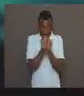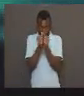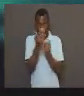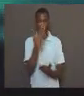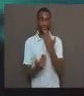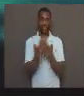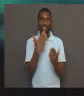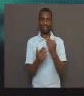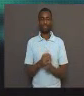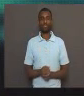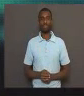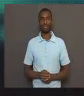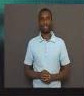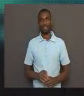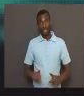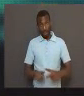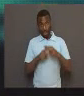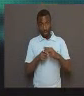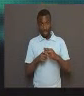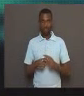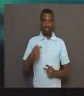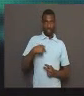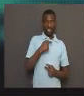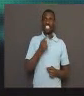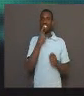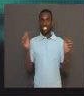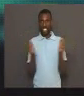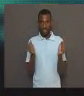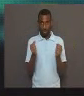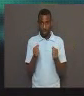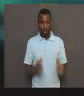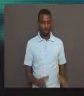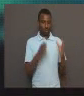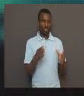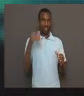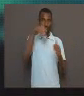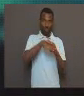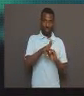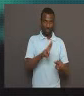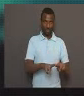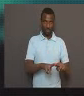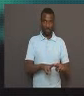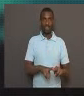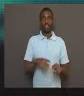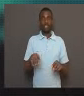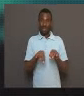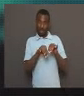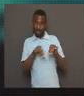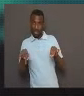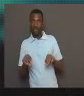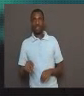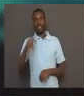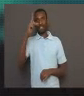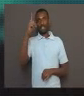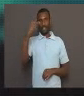To start, we add ice to a container and measure it in kilograms.